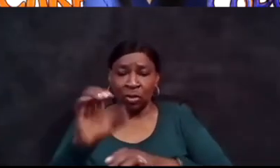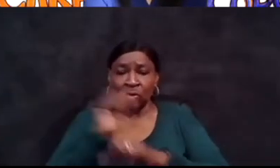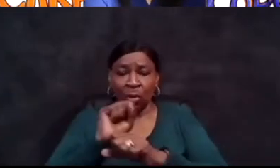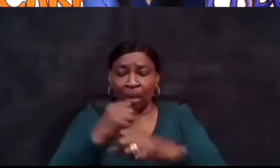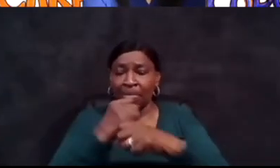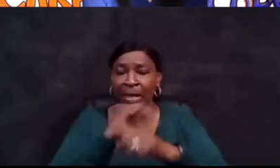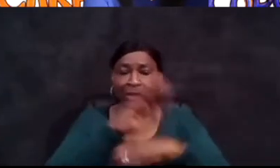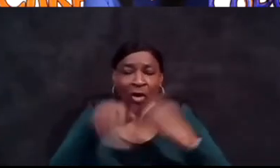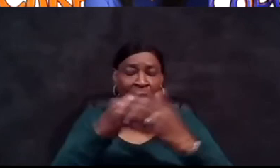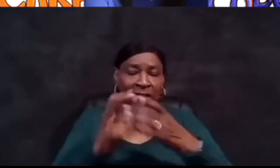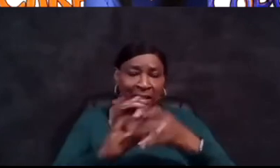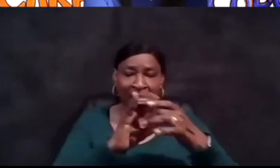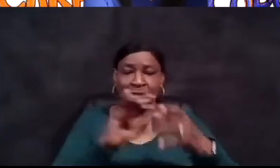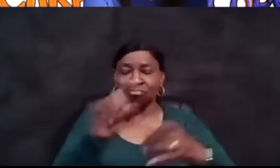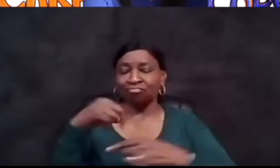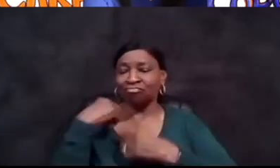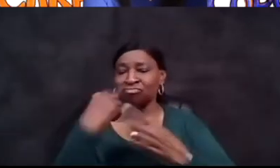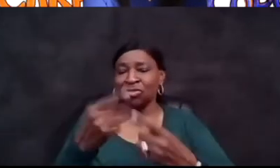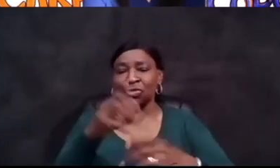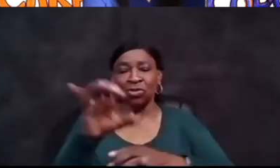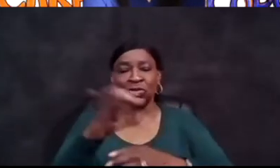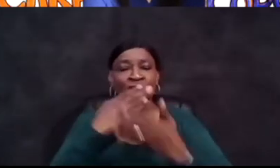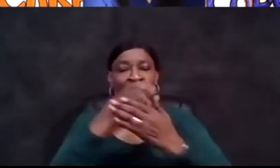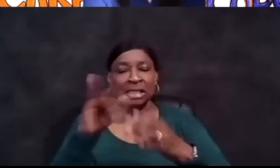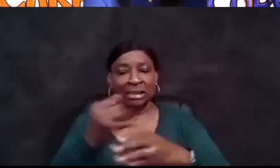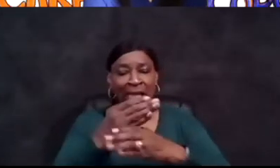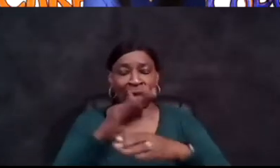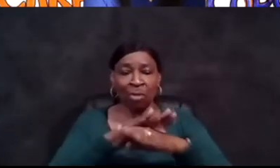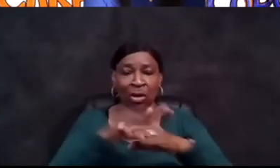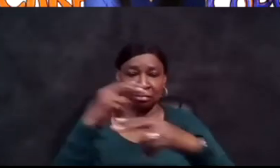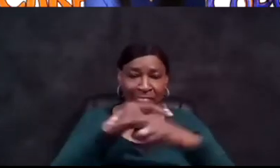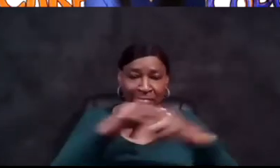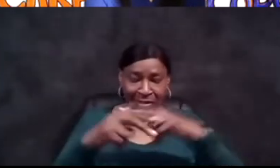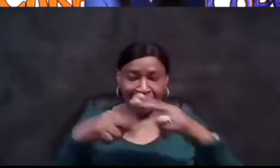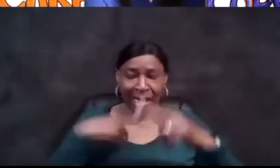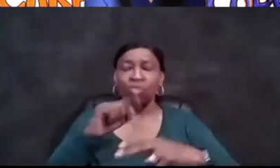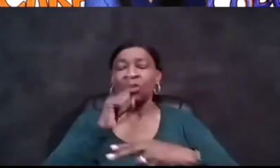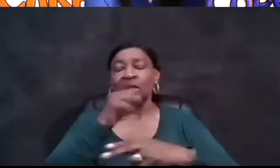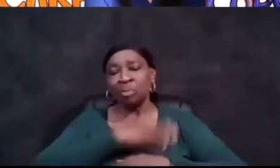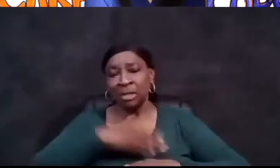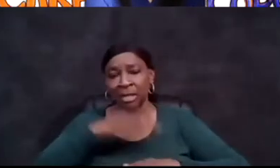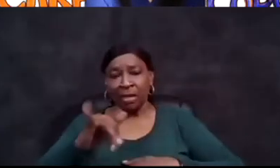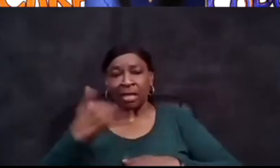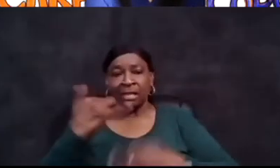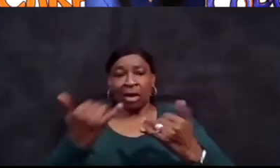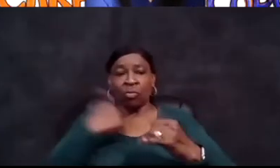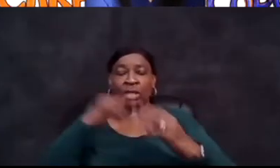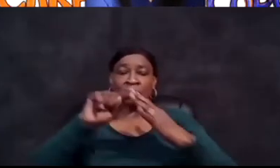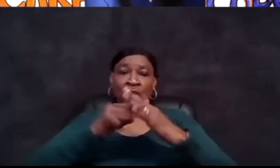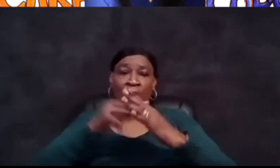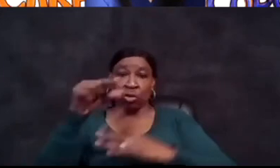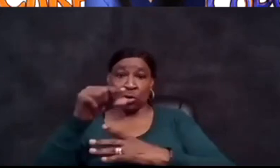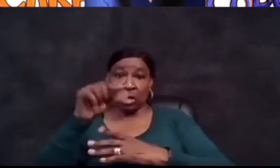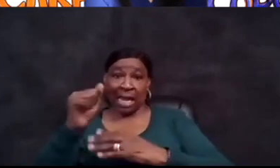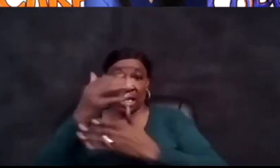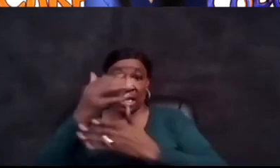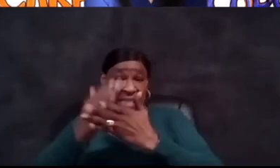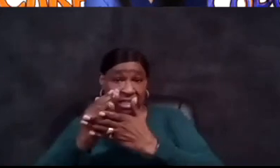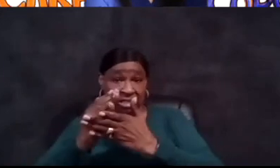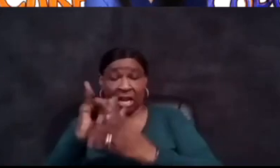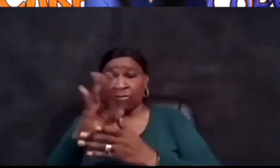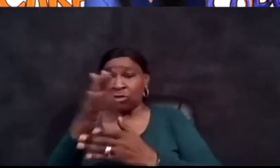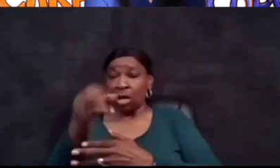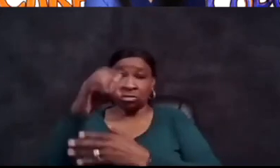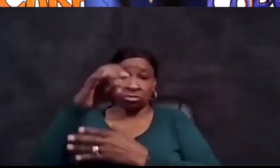You always do a really great job on the fly, so I appreciate that. We're gonna start the Q&A section now. So if you wanna drop